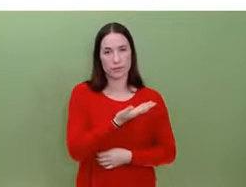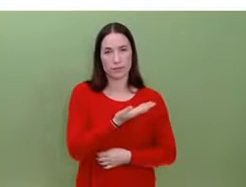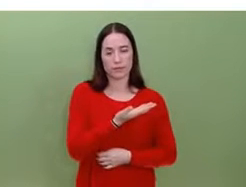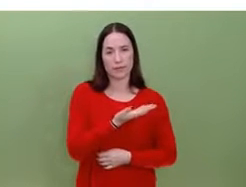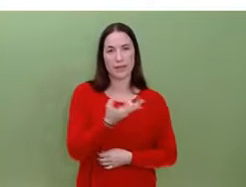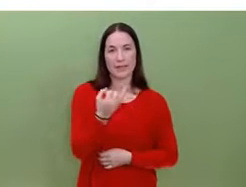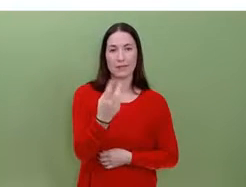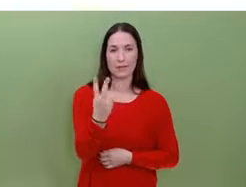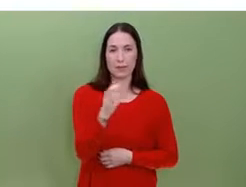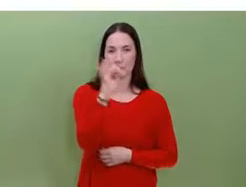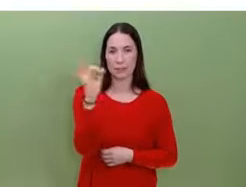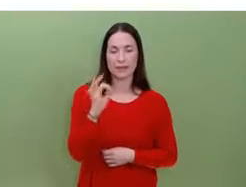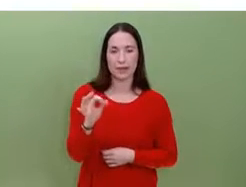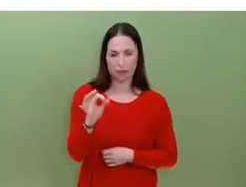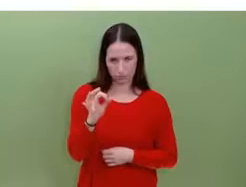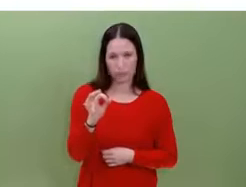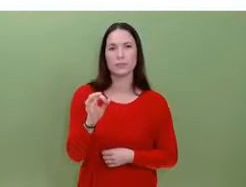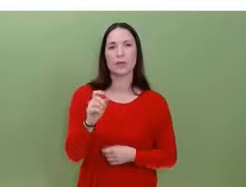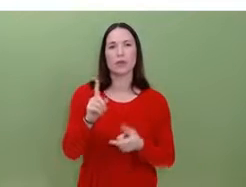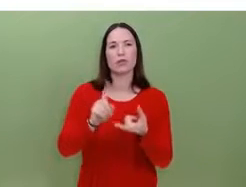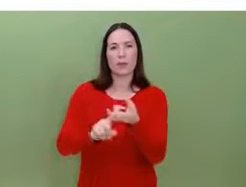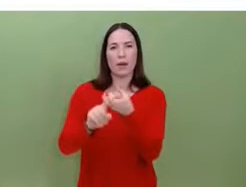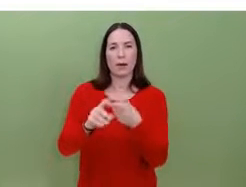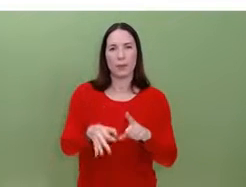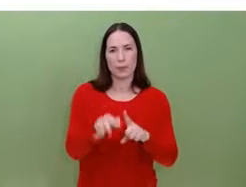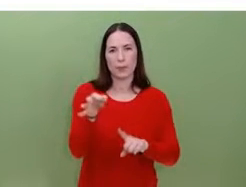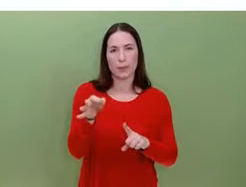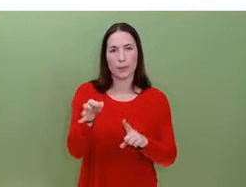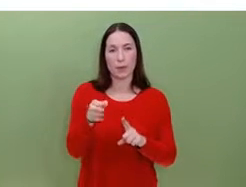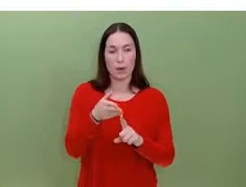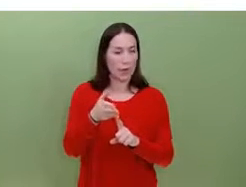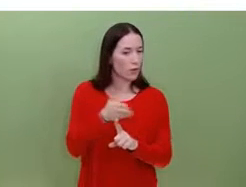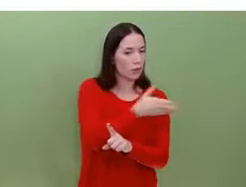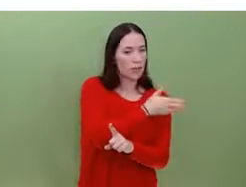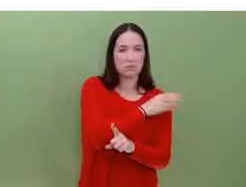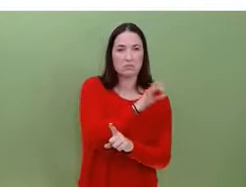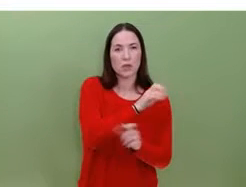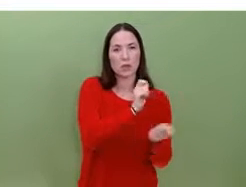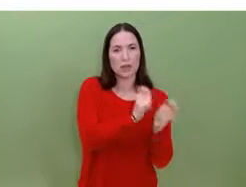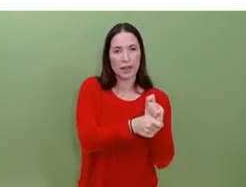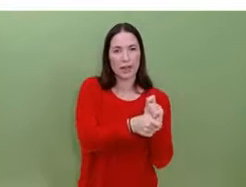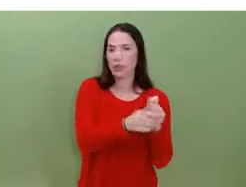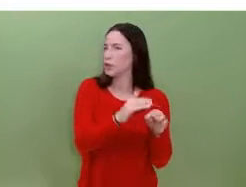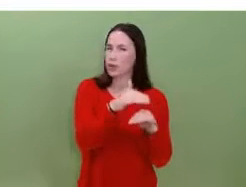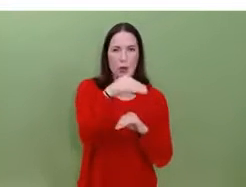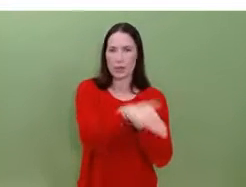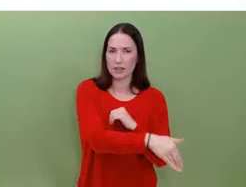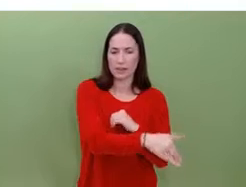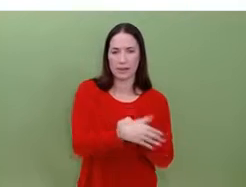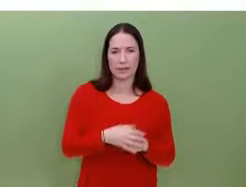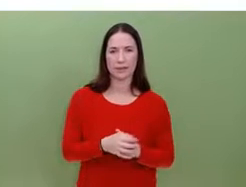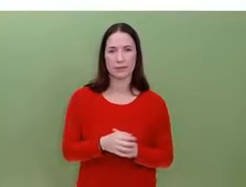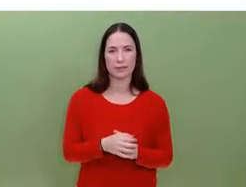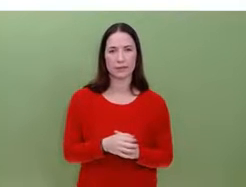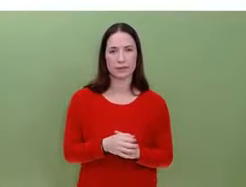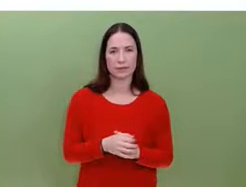a reliable improvement, with the rest not changing, no deterioration. These findings continue to